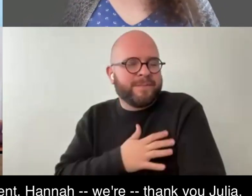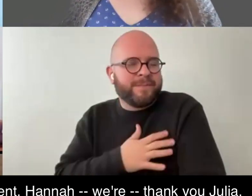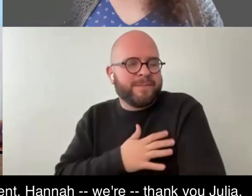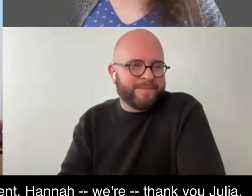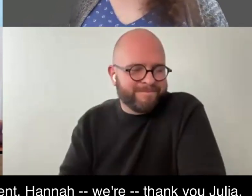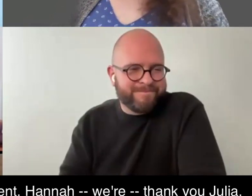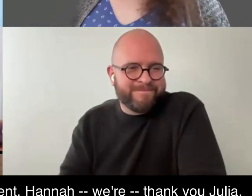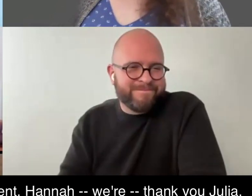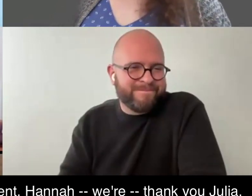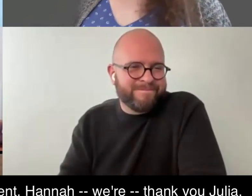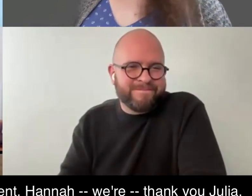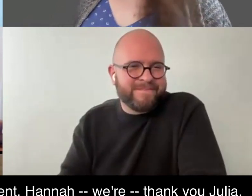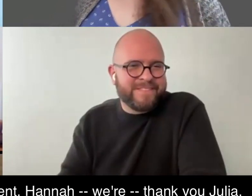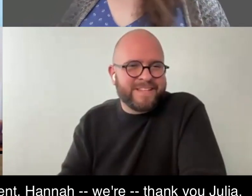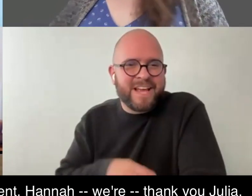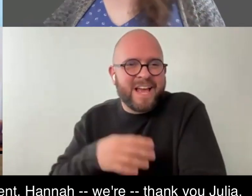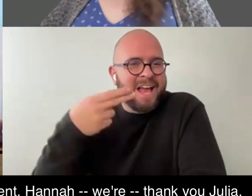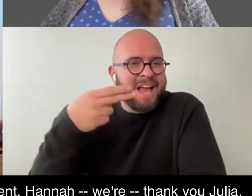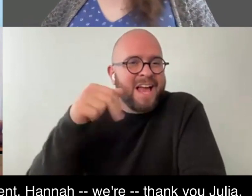Hannah,